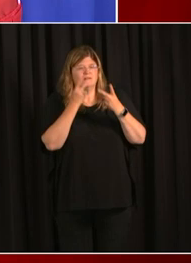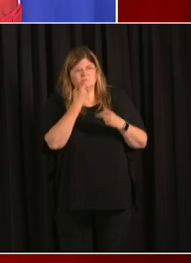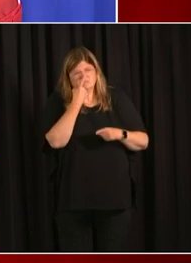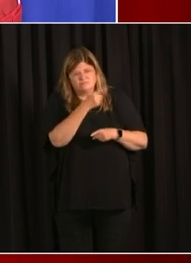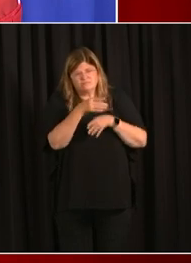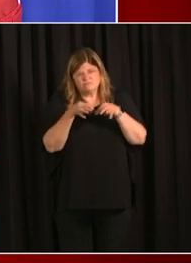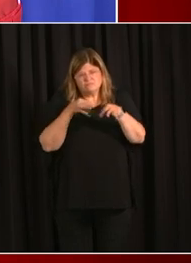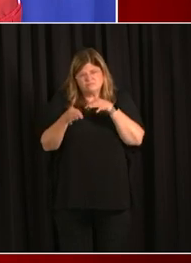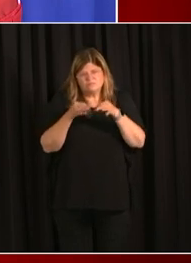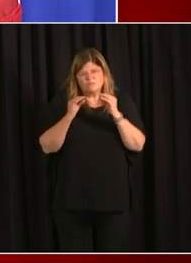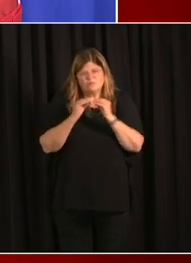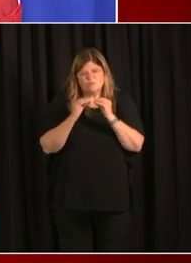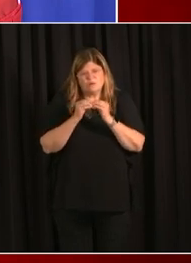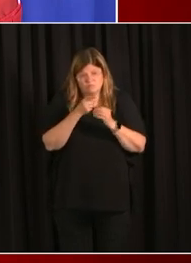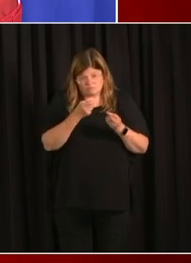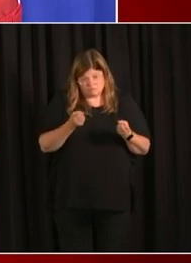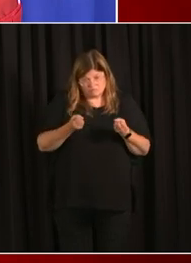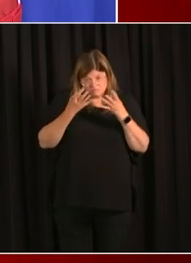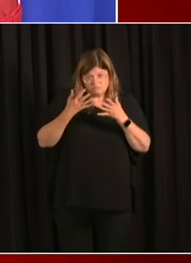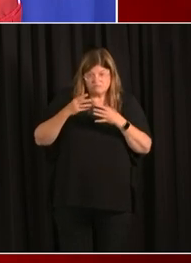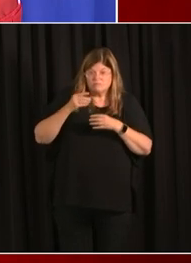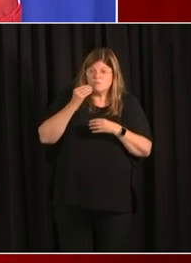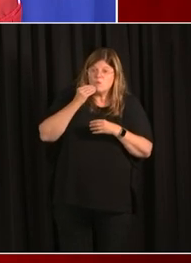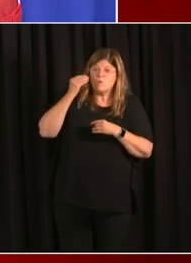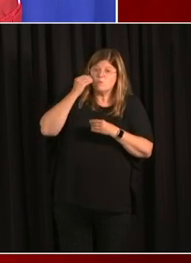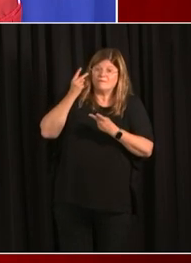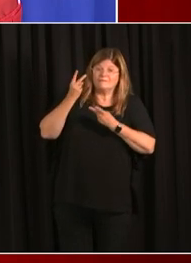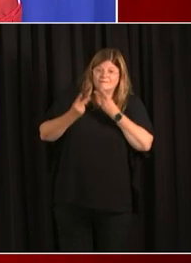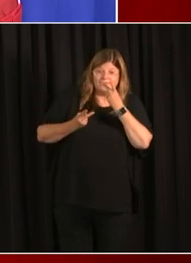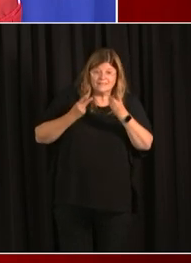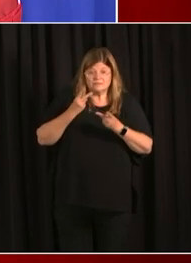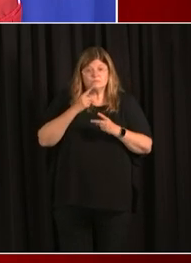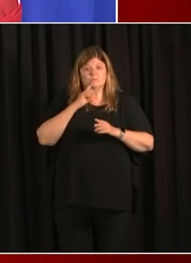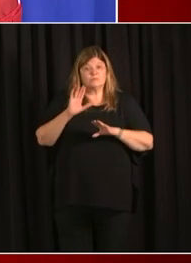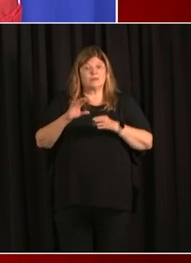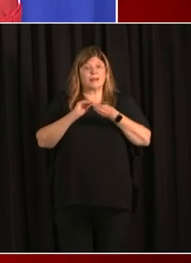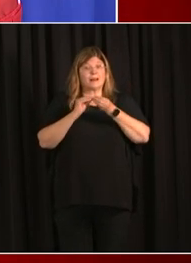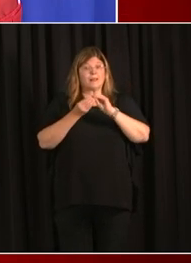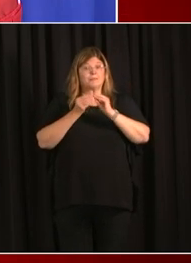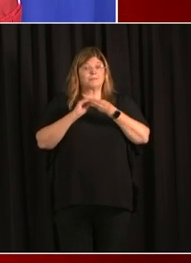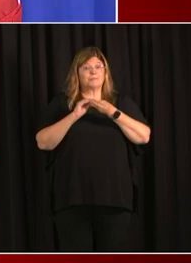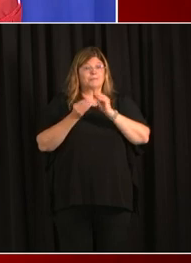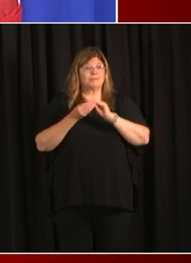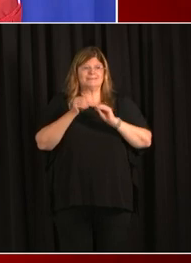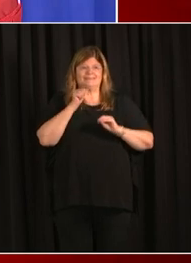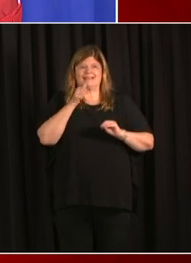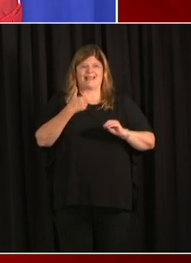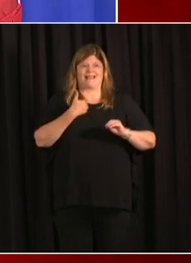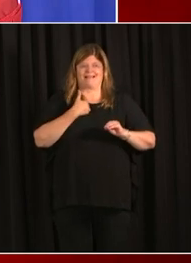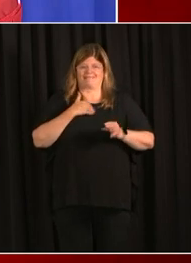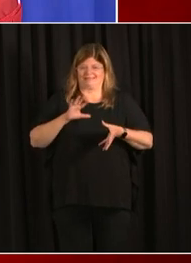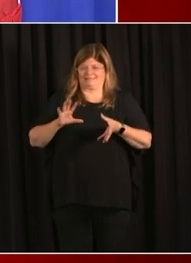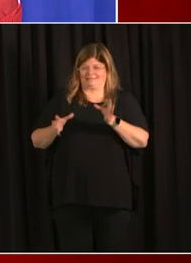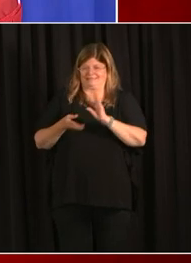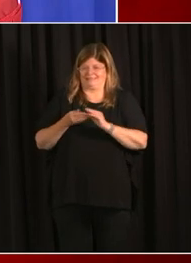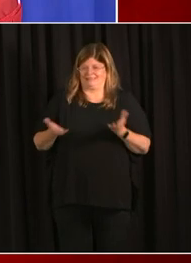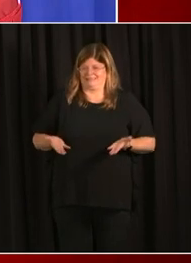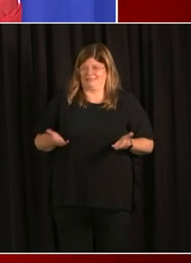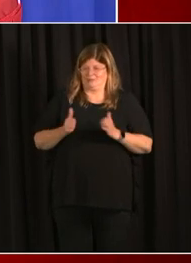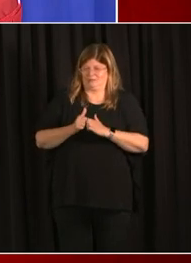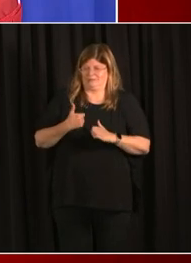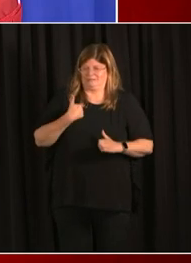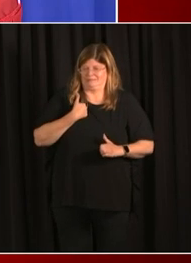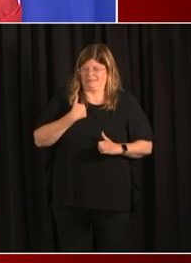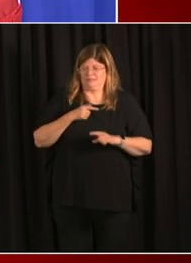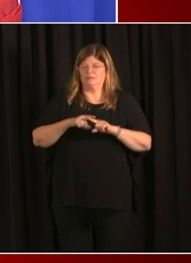been completed so far? Yeah, sure. I don't have that data with me today, but we'll talk more and go more in depth and talk about that early next